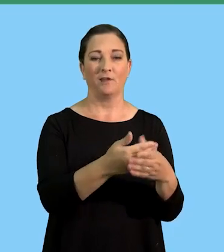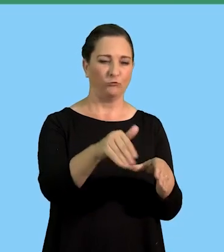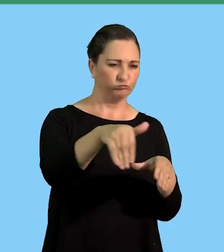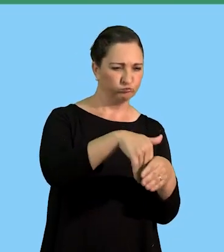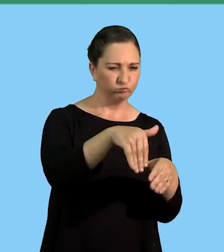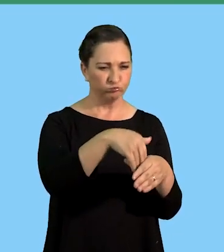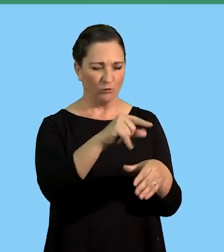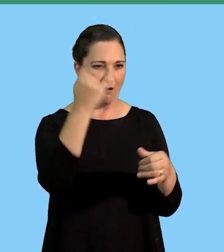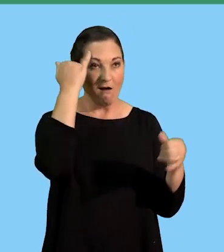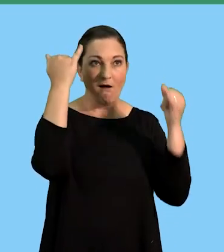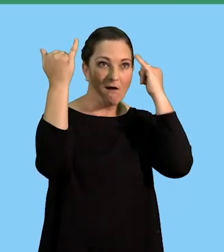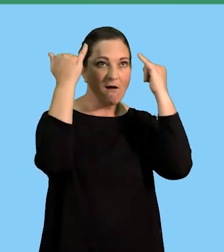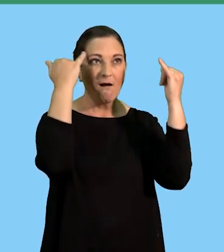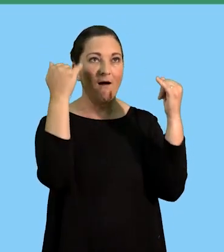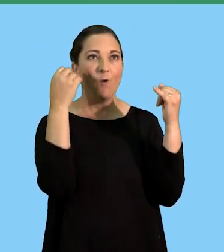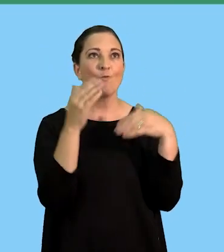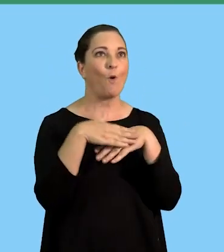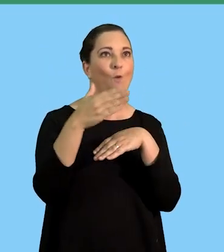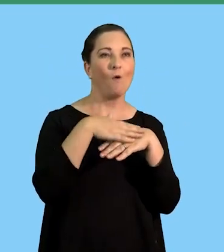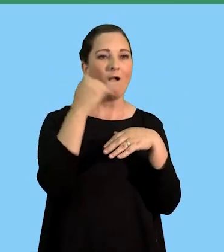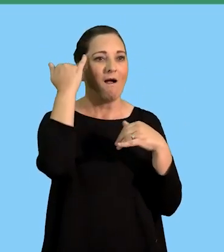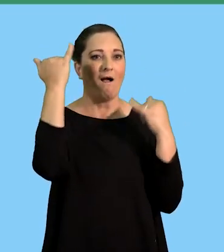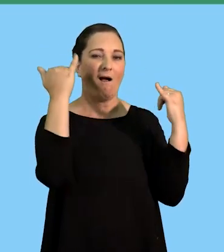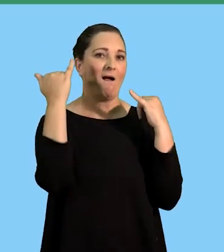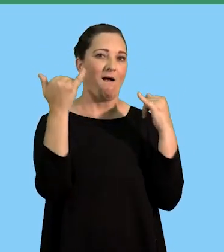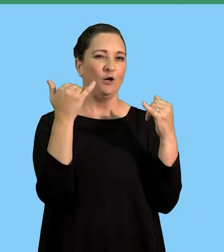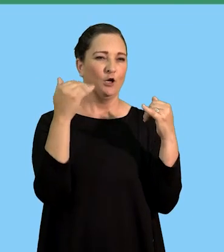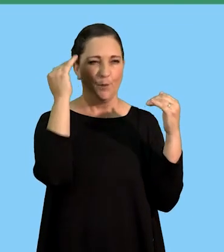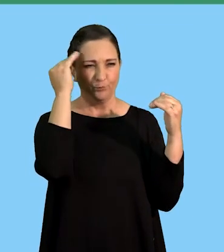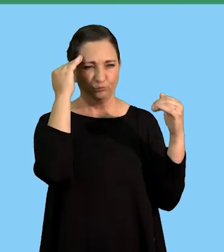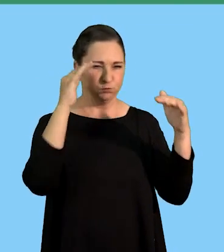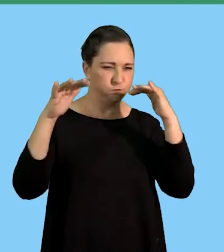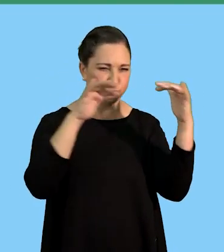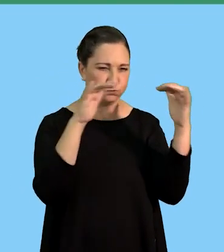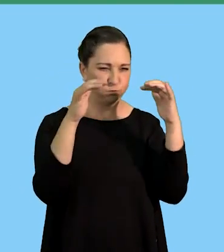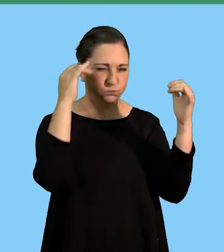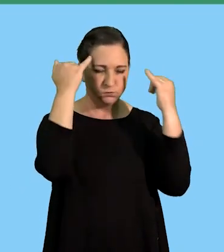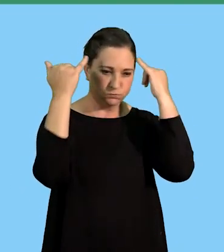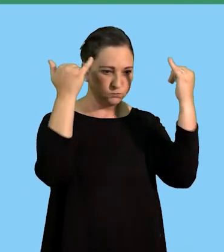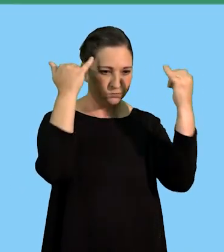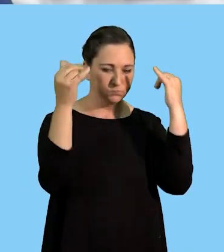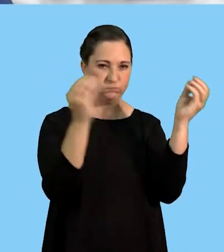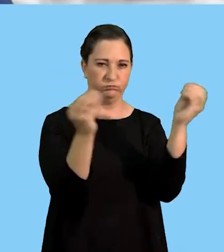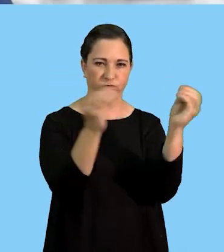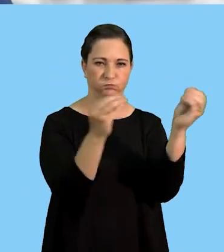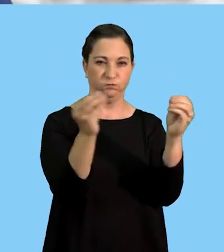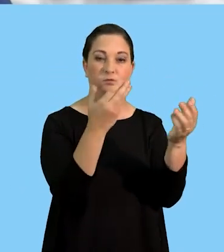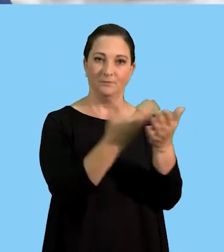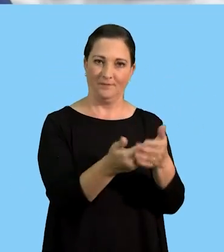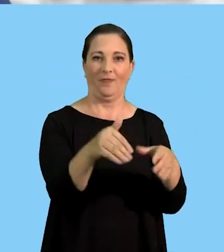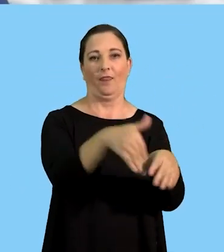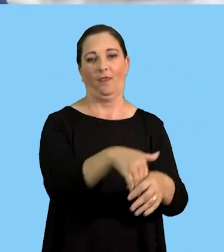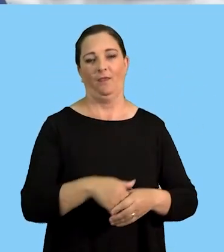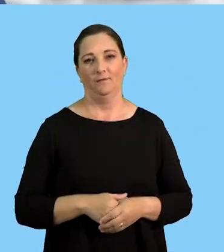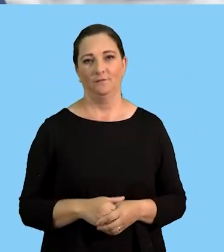in the brainstorming session to receive more inputs. So you're expected to identify the leadership